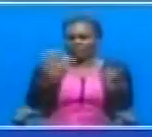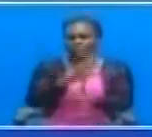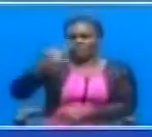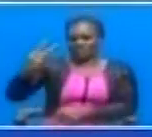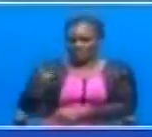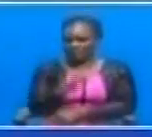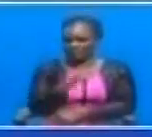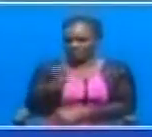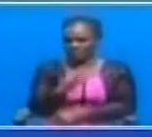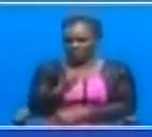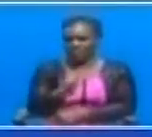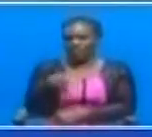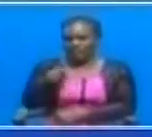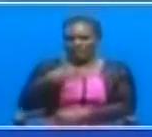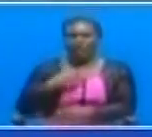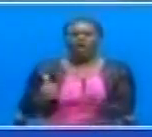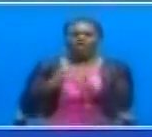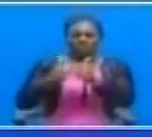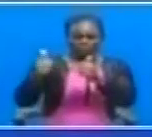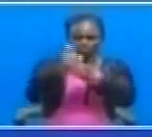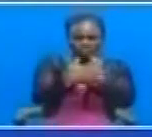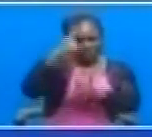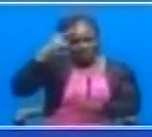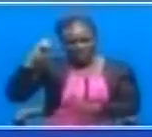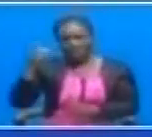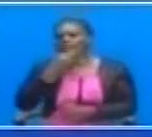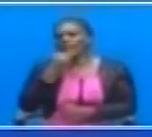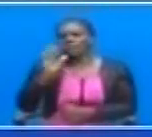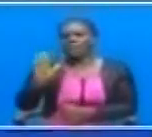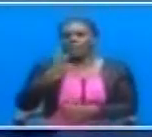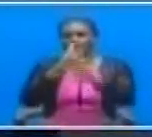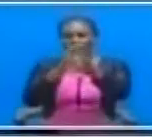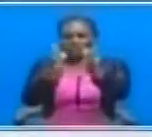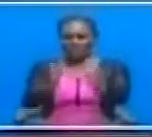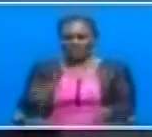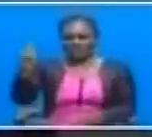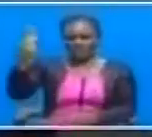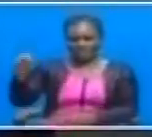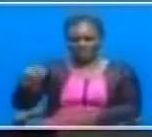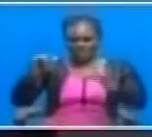II may have well surpassed his father's dreams. Sharon Mamani, KTN News.